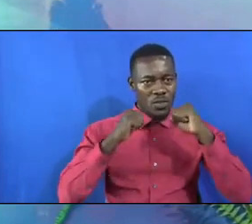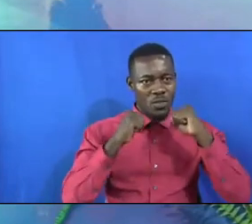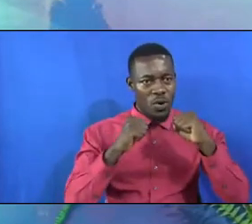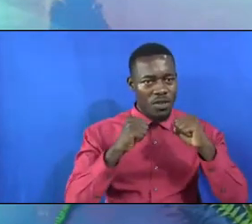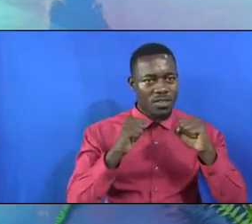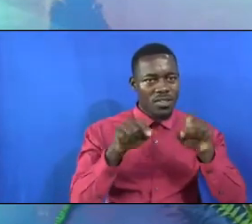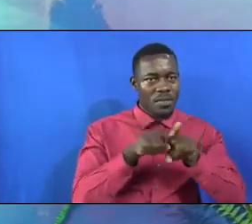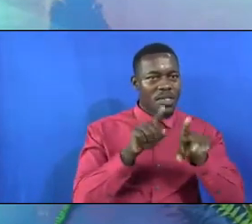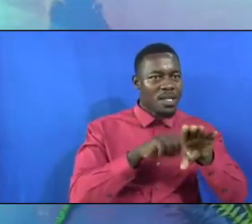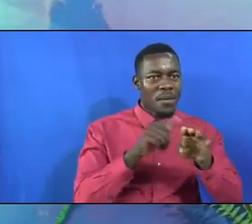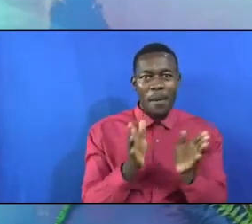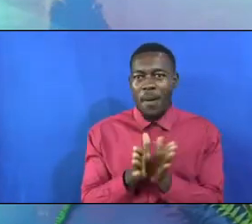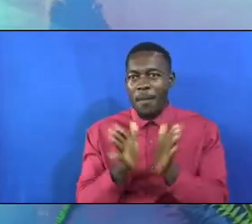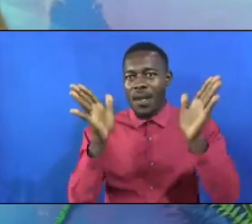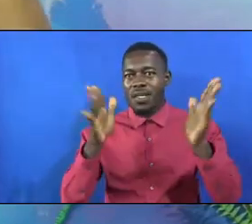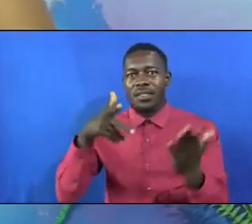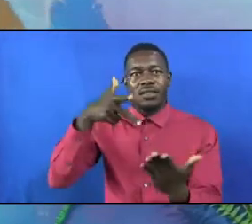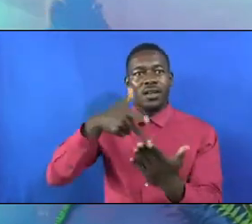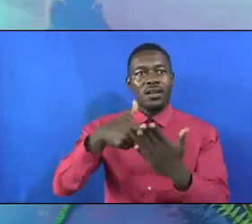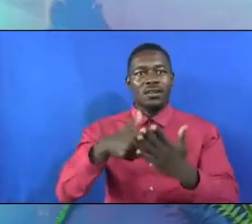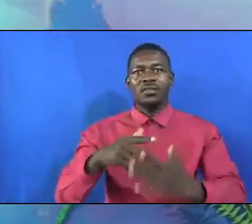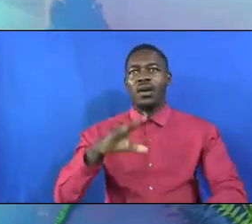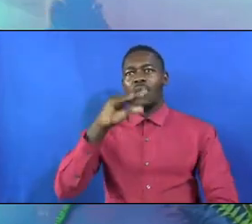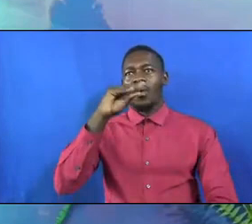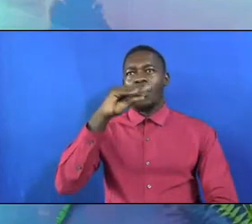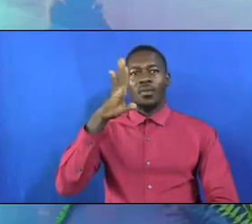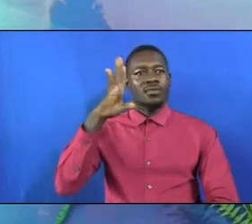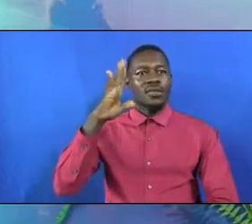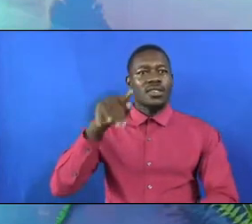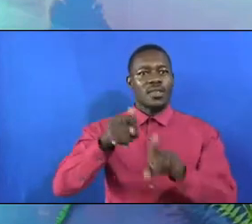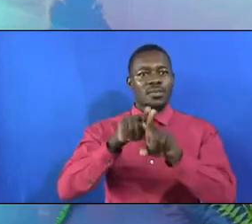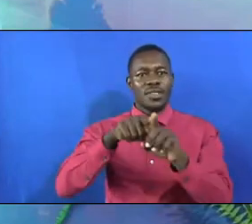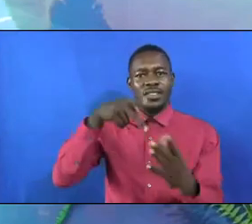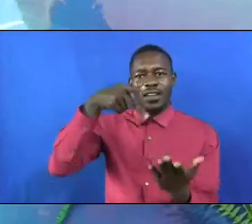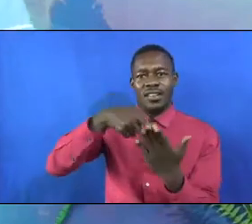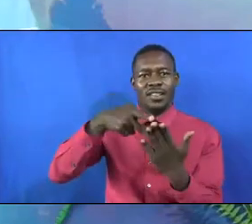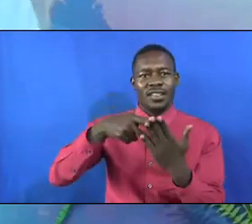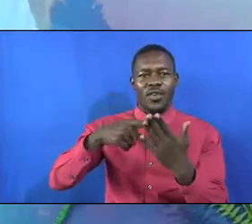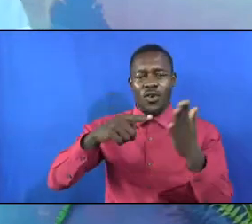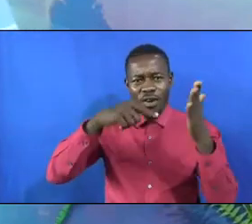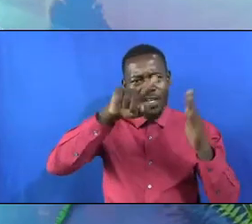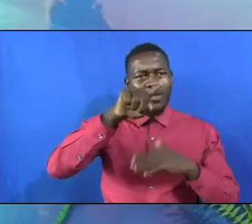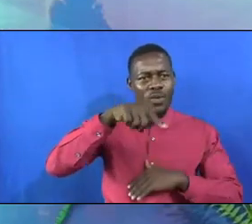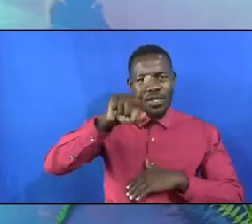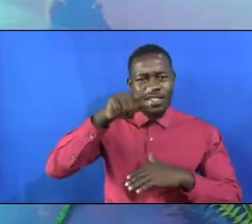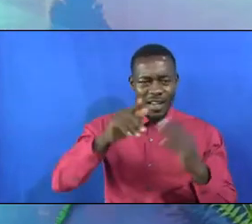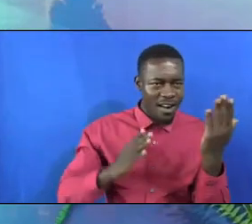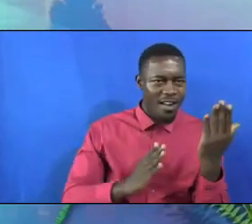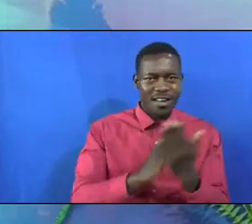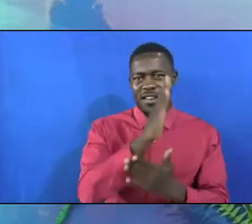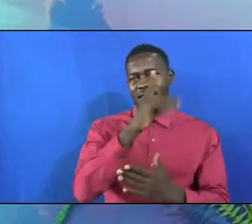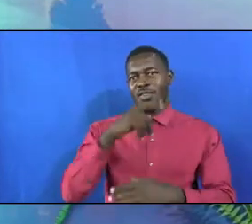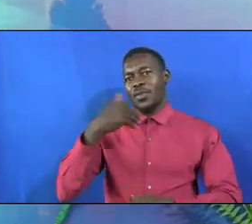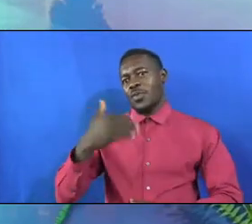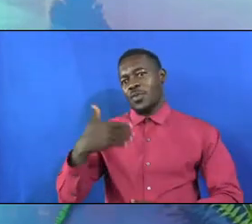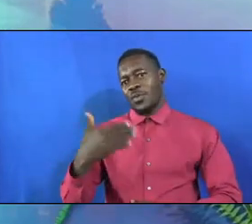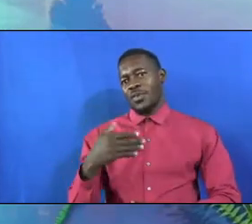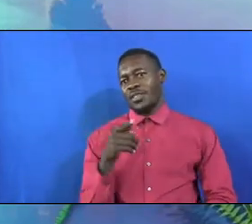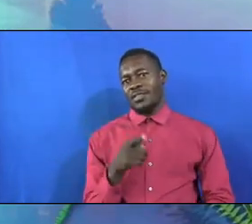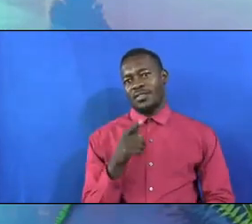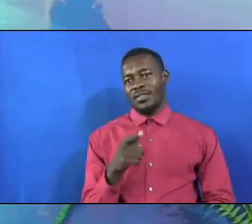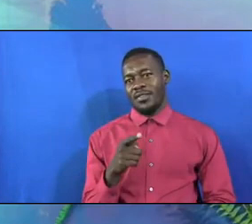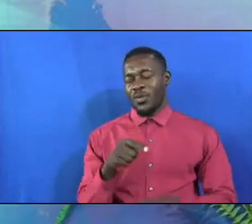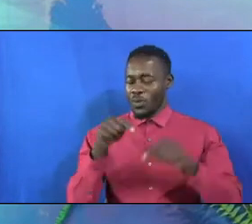to stand on that what they know is correct and right. And today, that is what we are going to